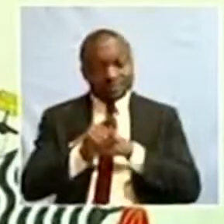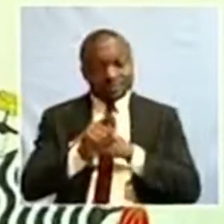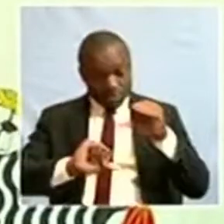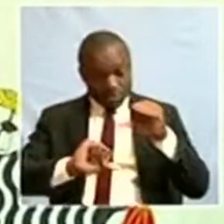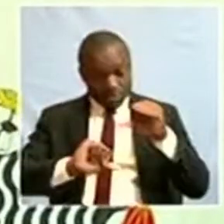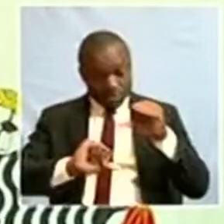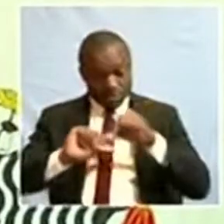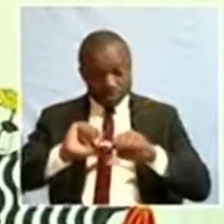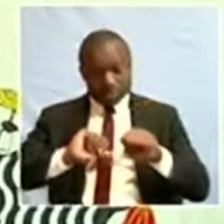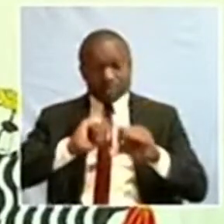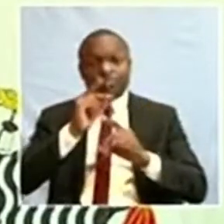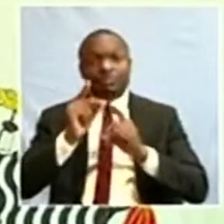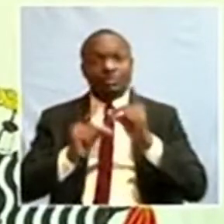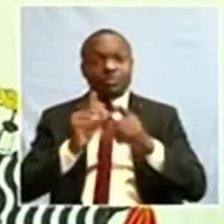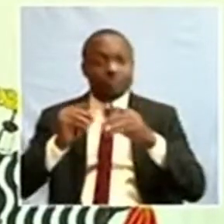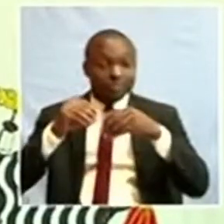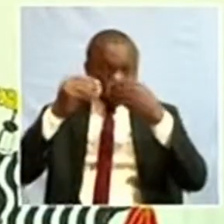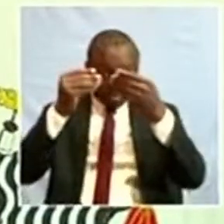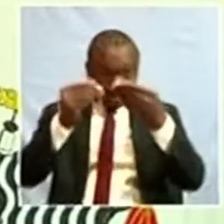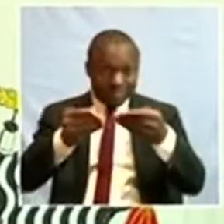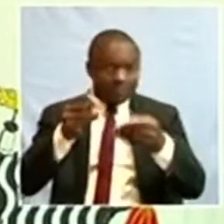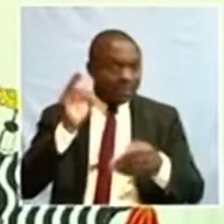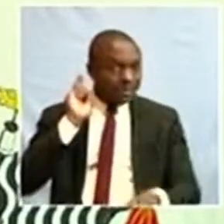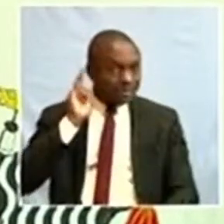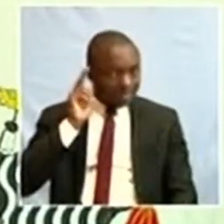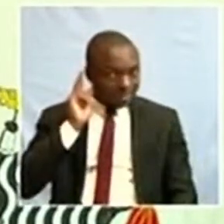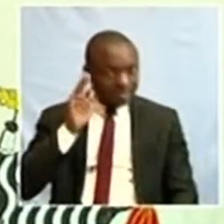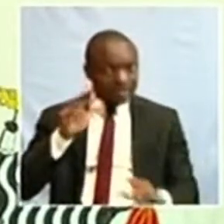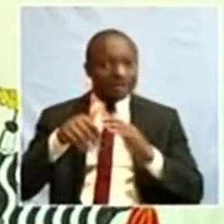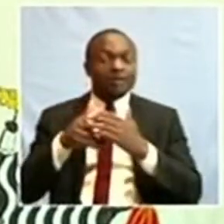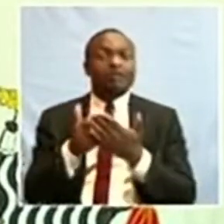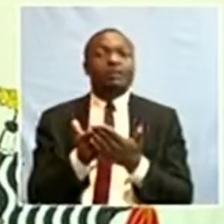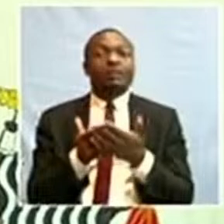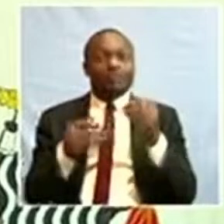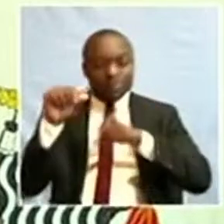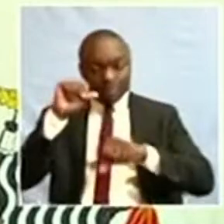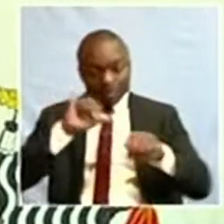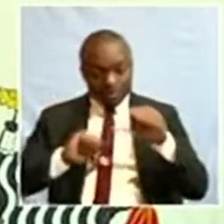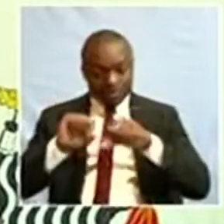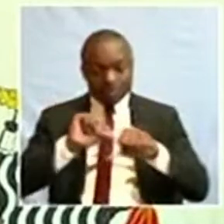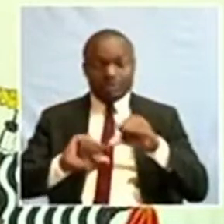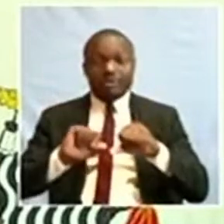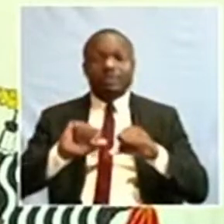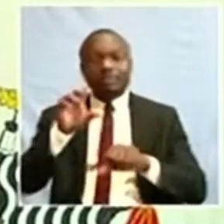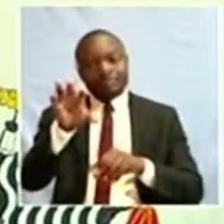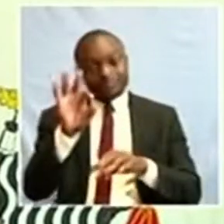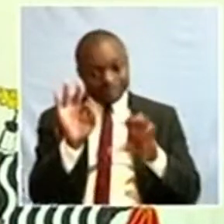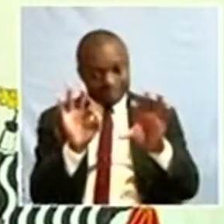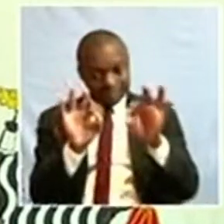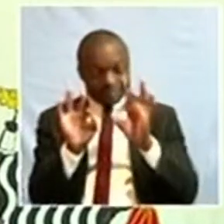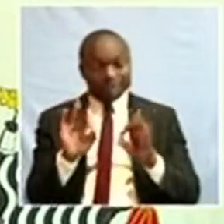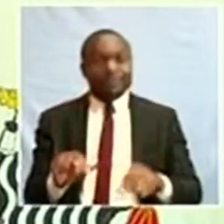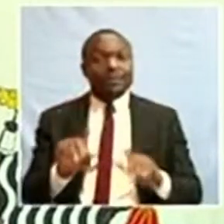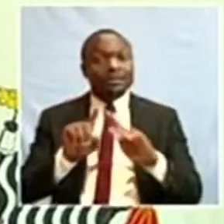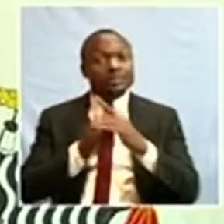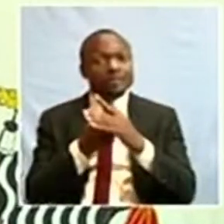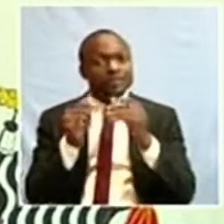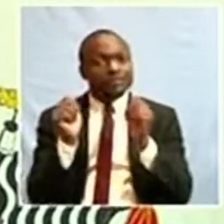processes, I would like to give a background of how the audits are selected. So it starts